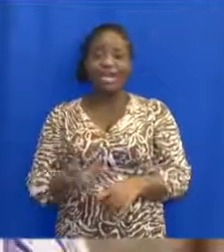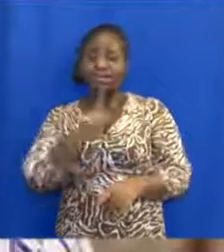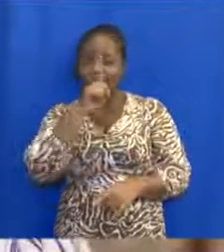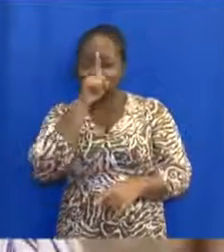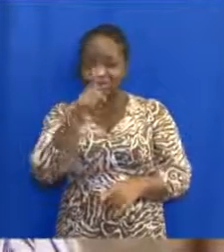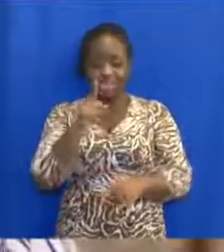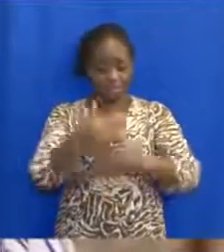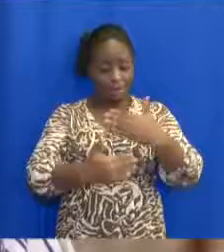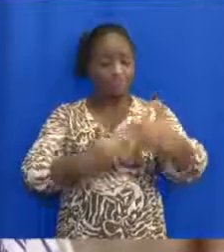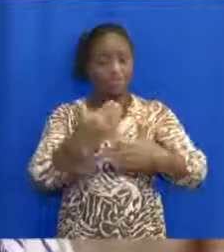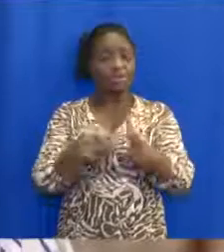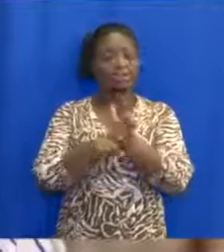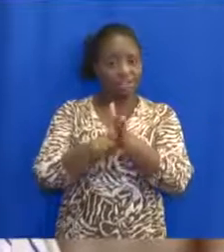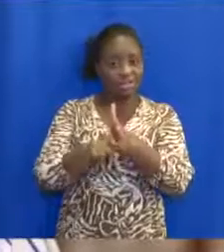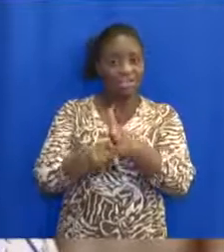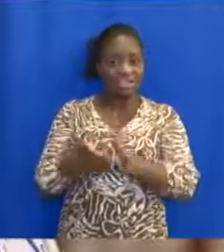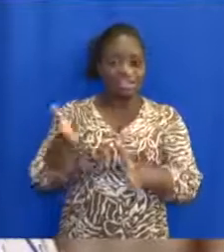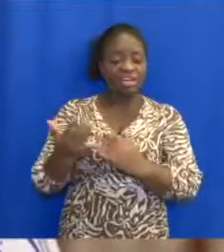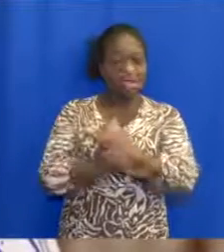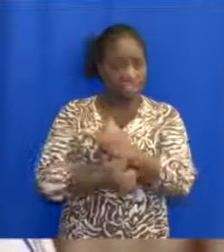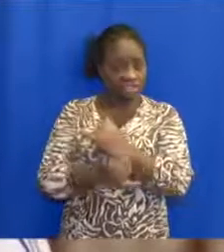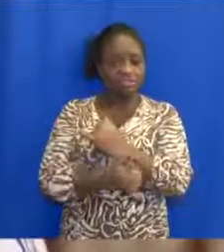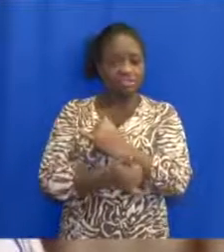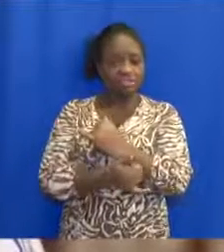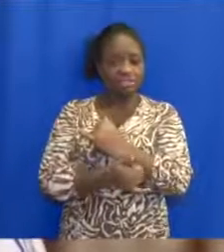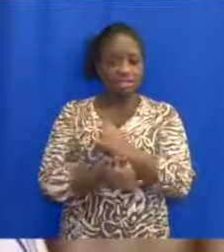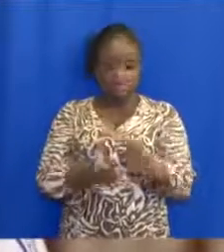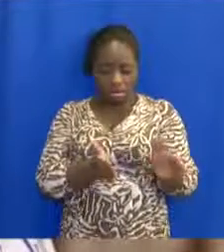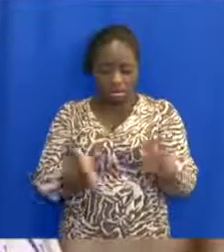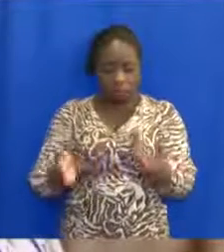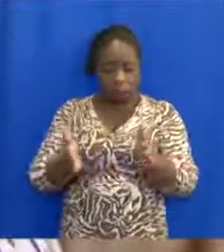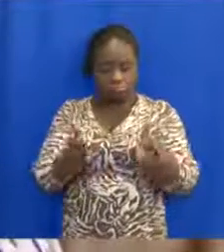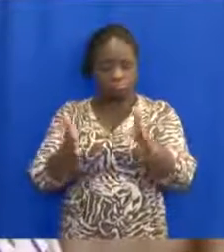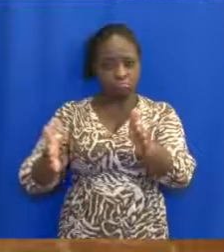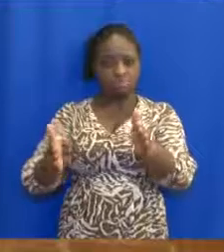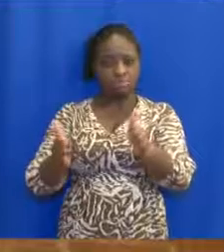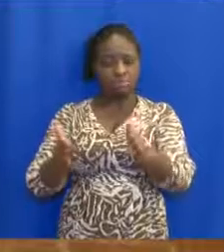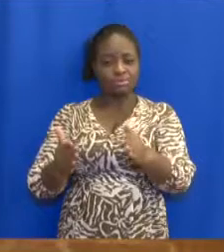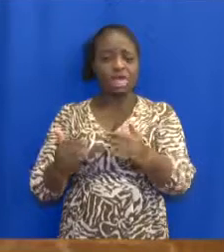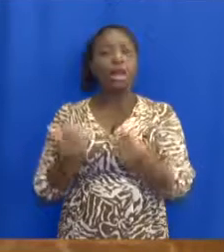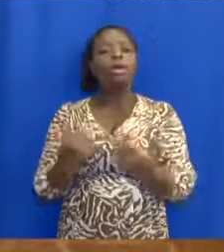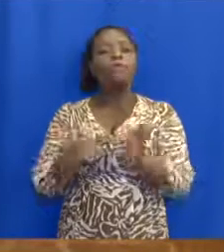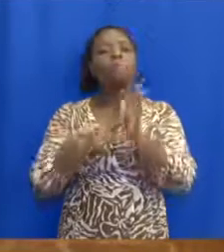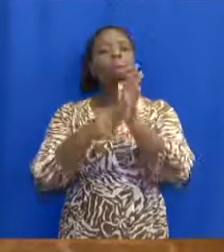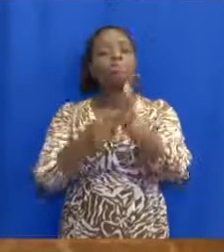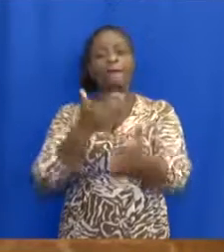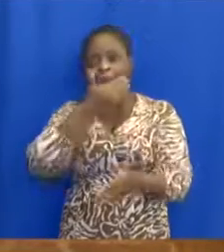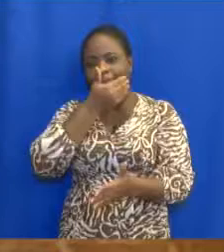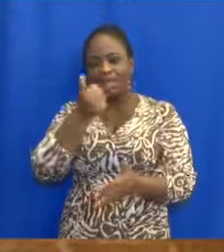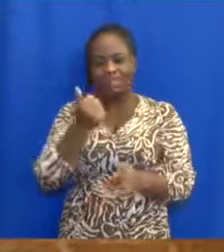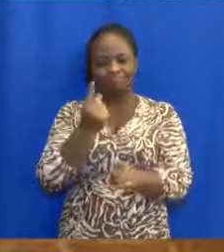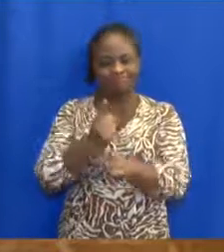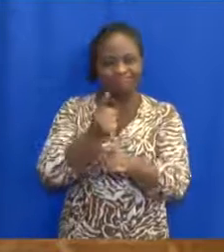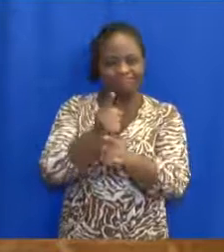reality of the progress of the virus in our country, the measures that we have taken to cope better, and the